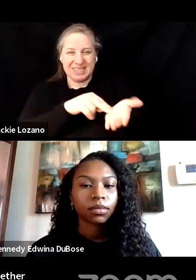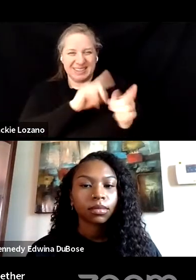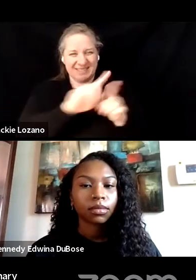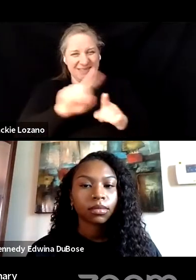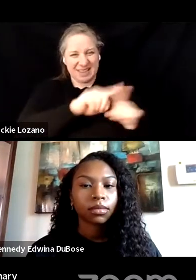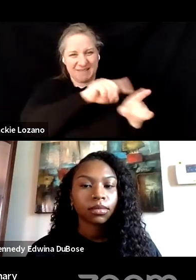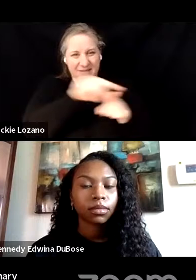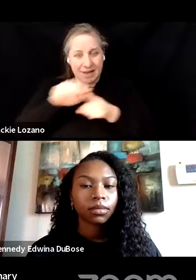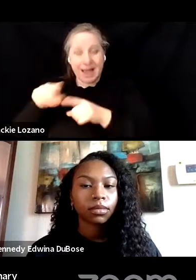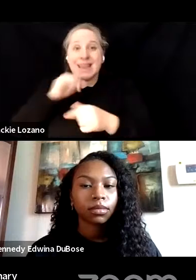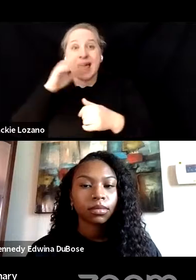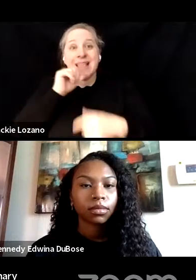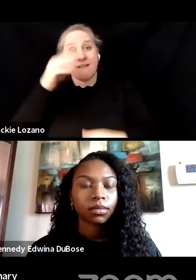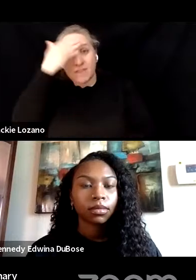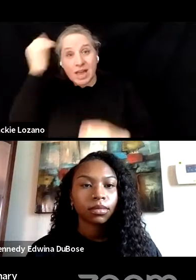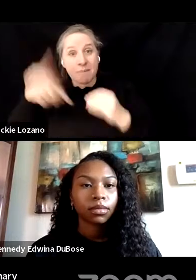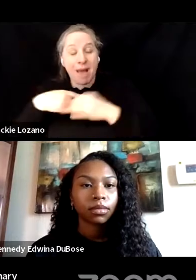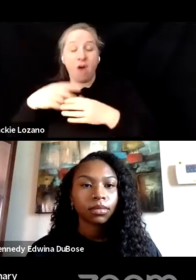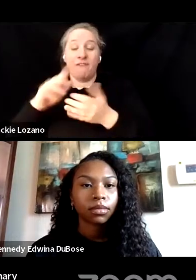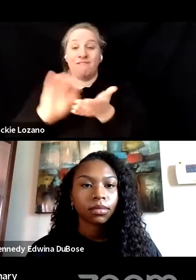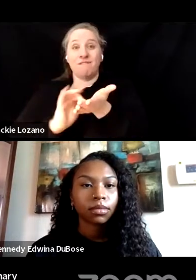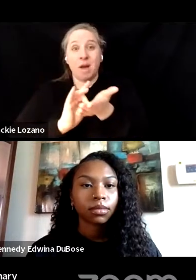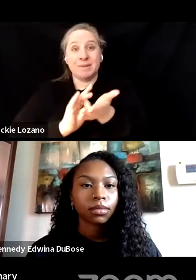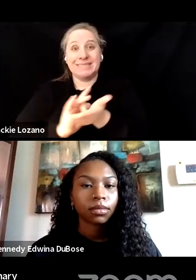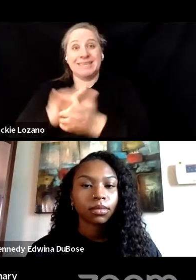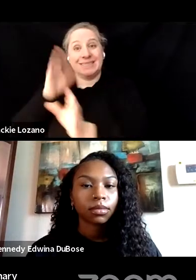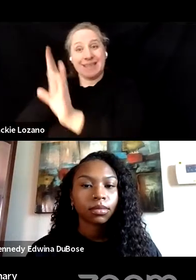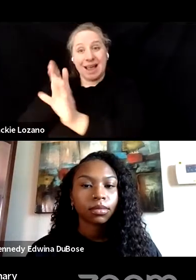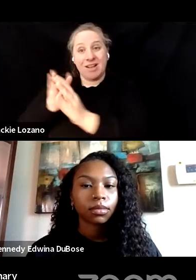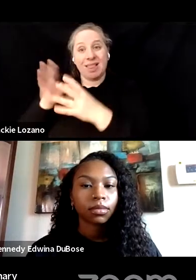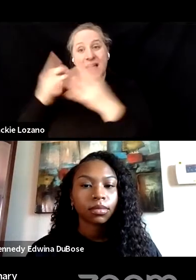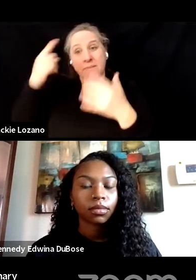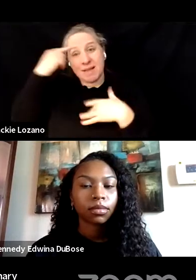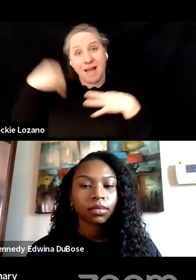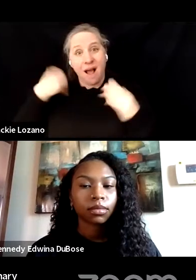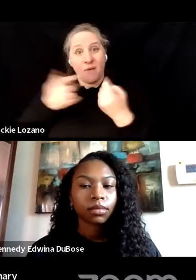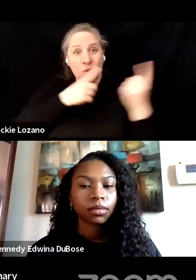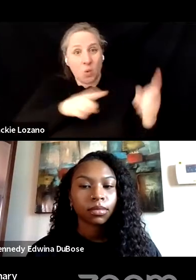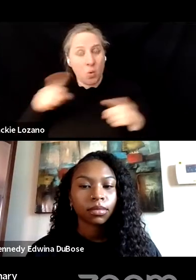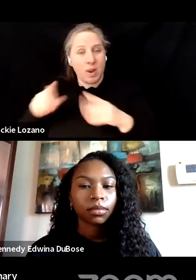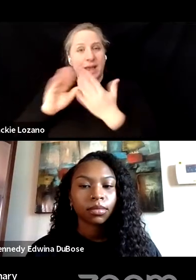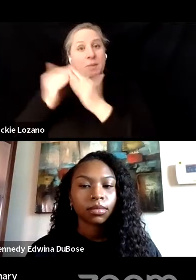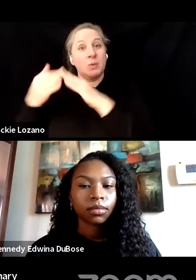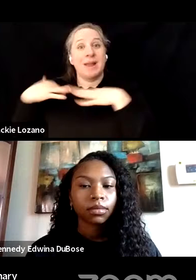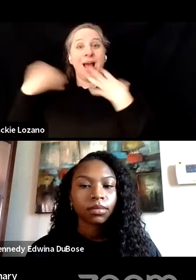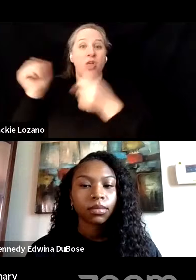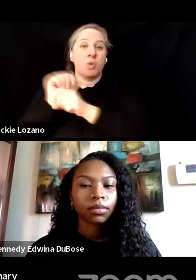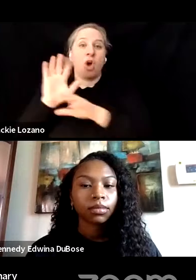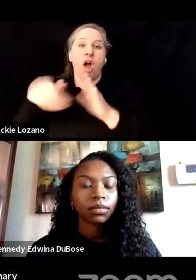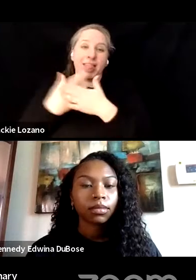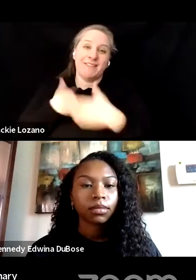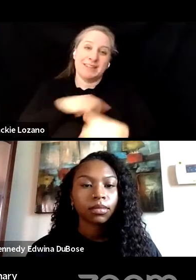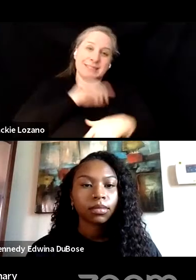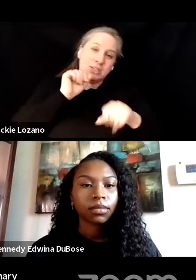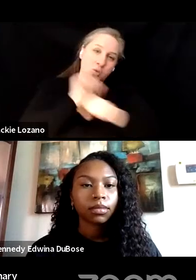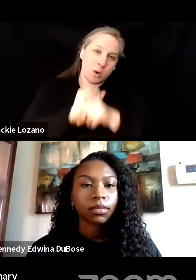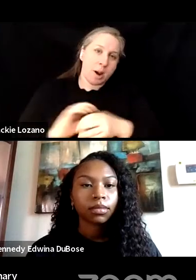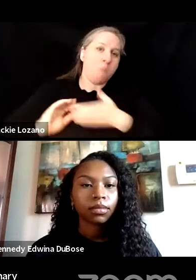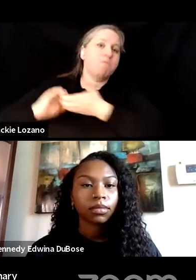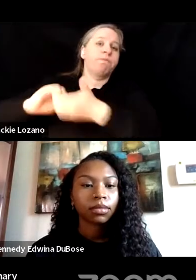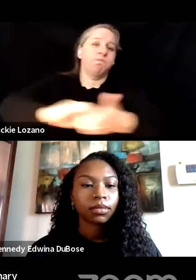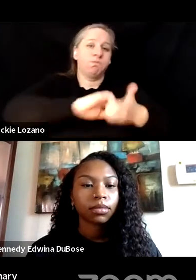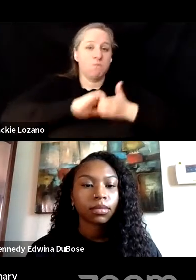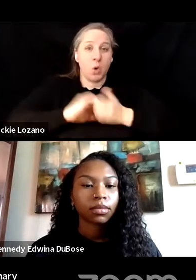forget pharmacy, psychology. There's a lot of mental health stuff going on, community health workers. All of us need to work together with the